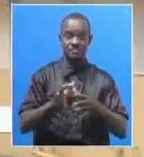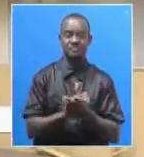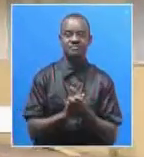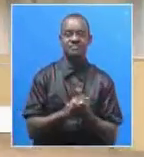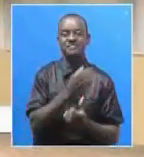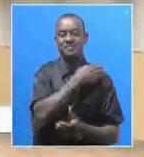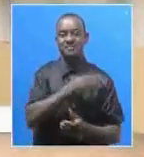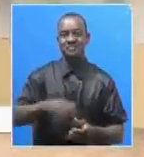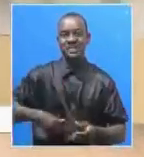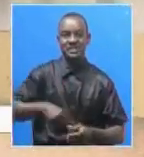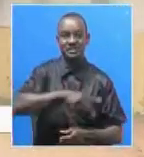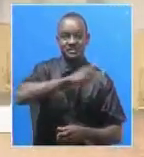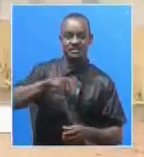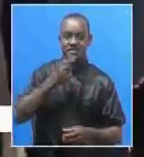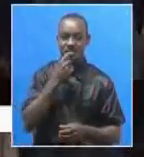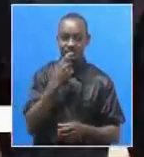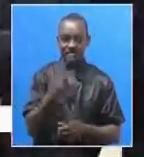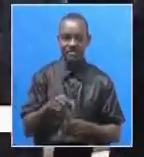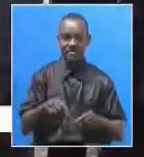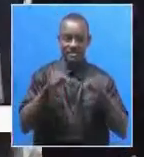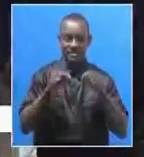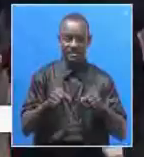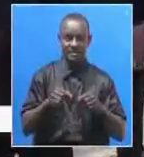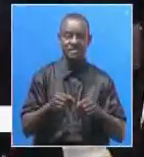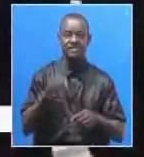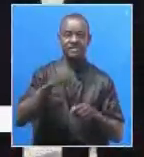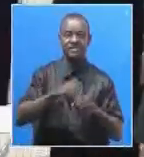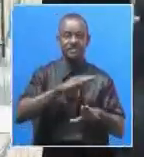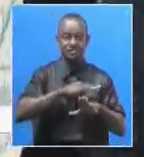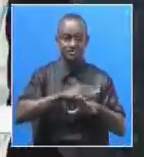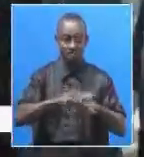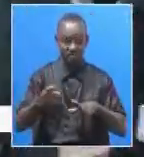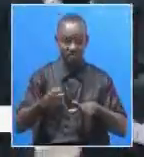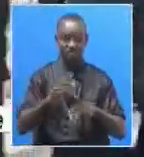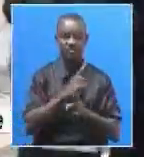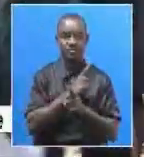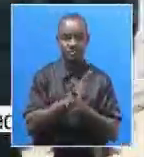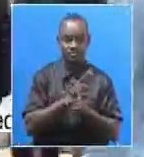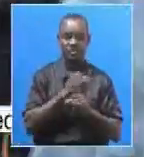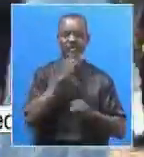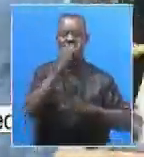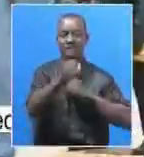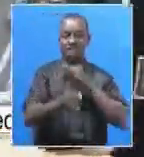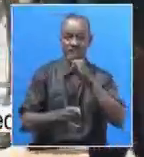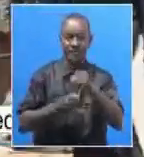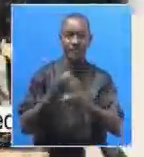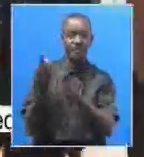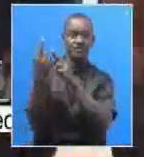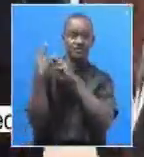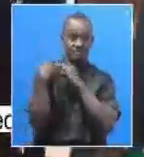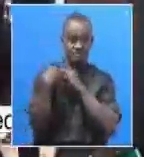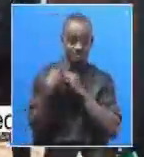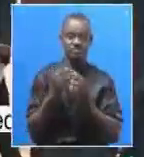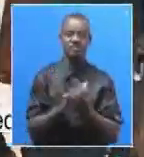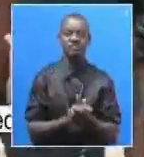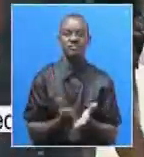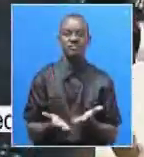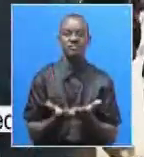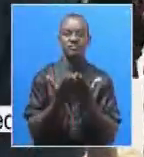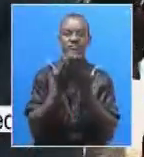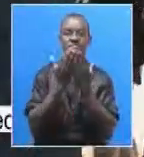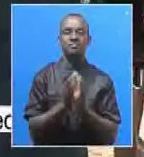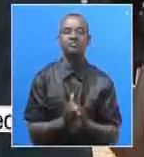system. President Pohamba noted that this was also in line with the country's domestic and international obligations to treat offenders serving